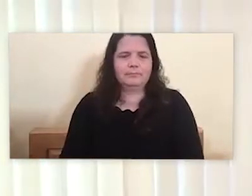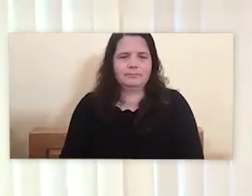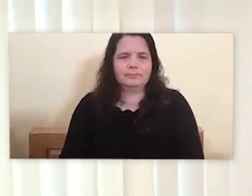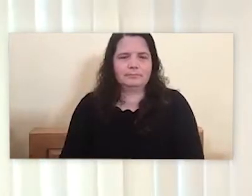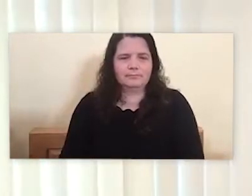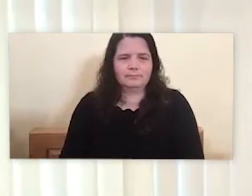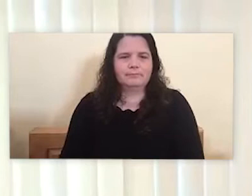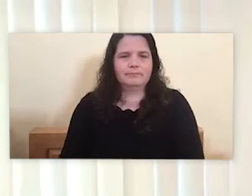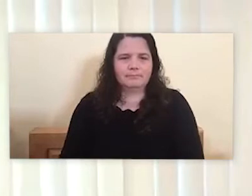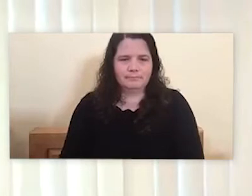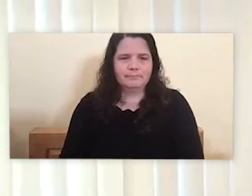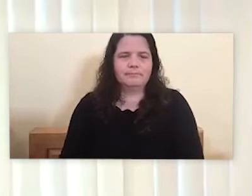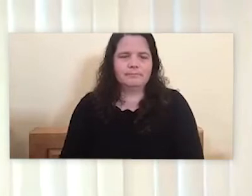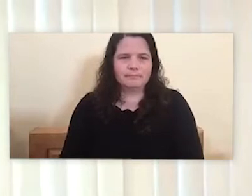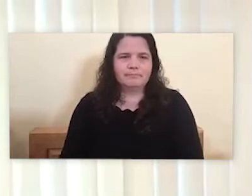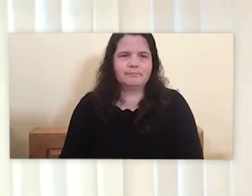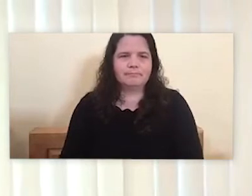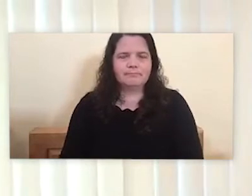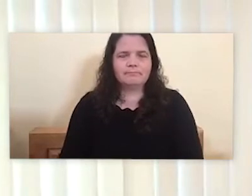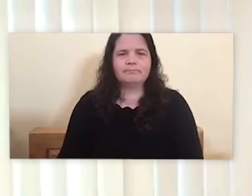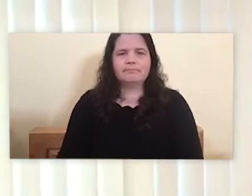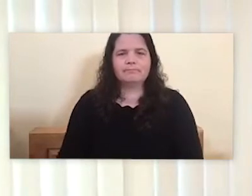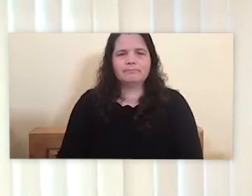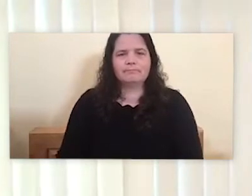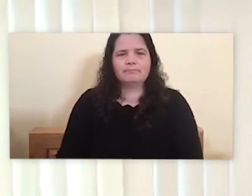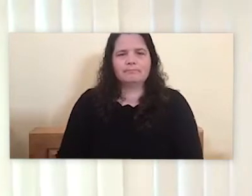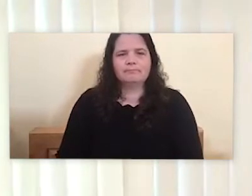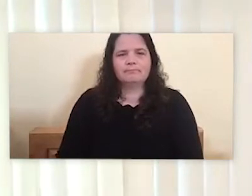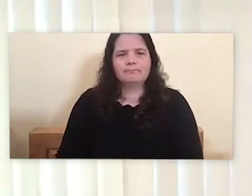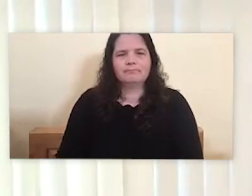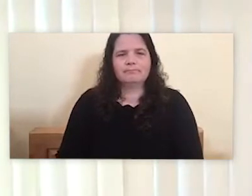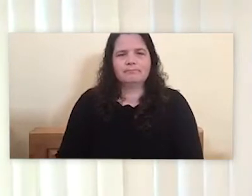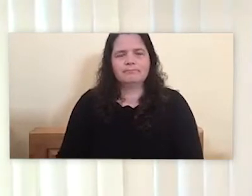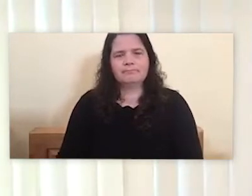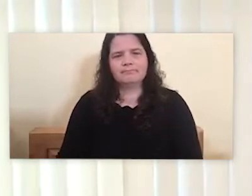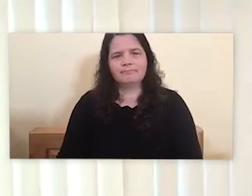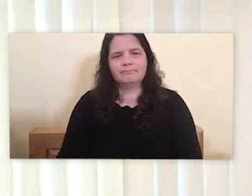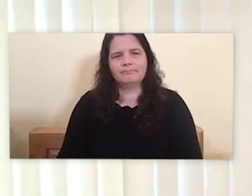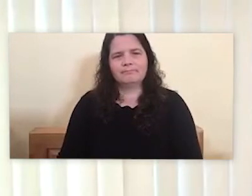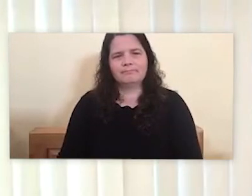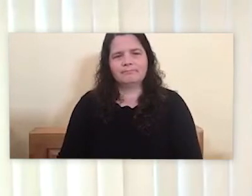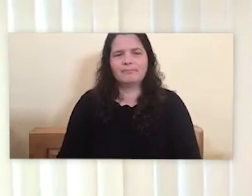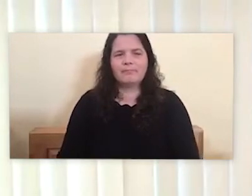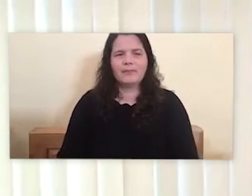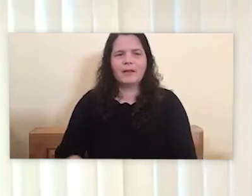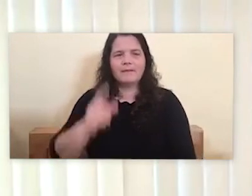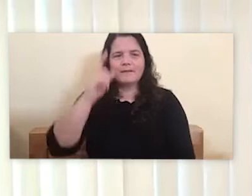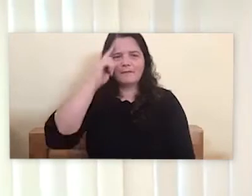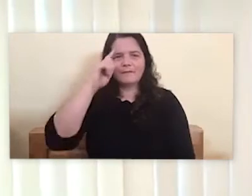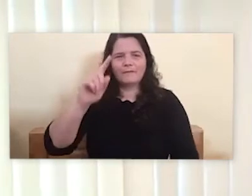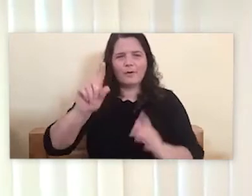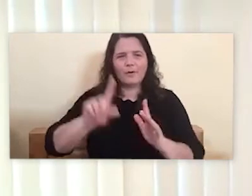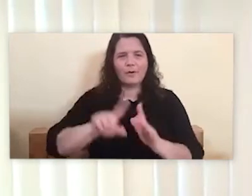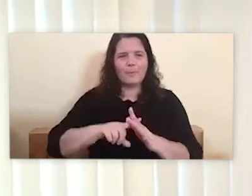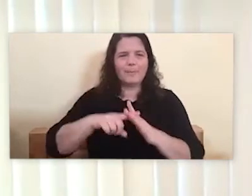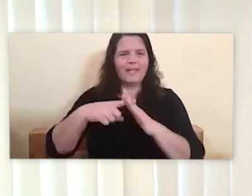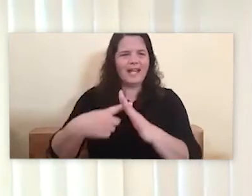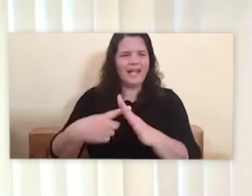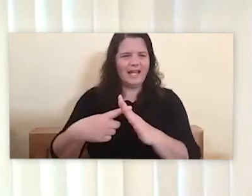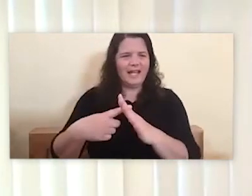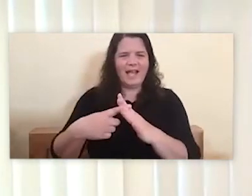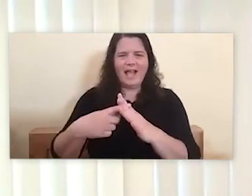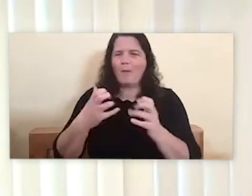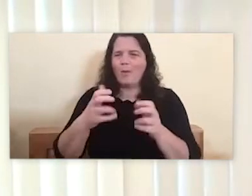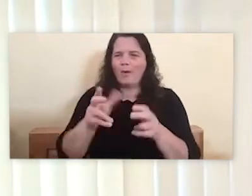As a way of beginning, I'd like to just offer a very brief meditation for us all to